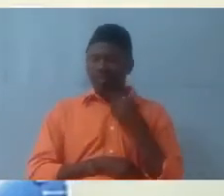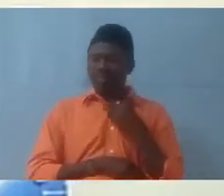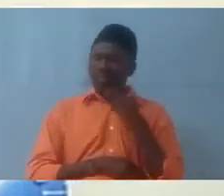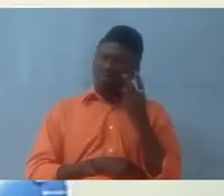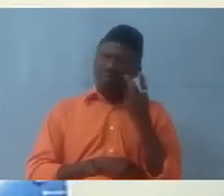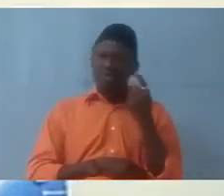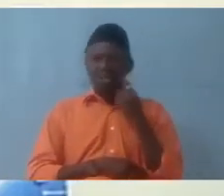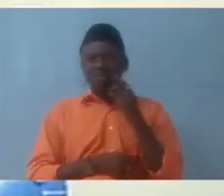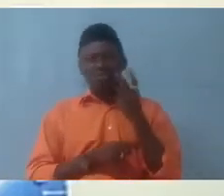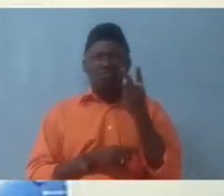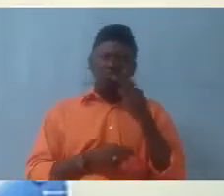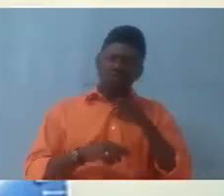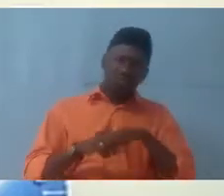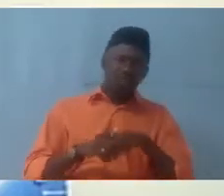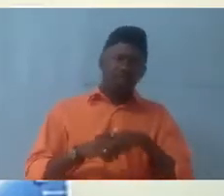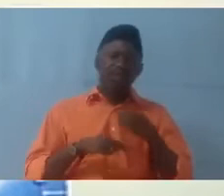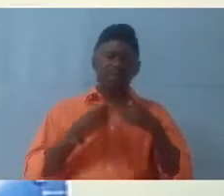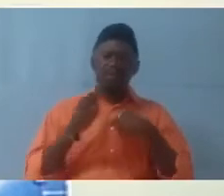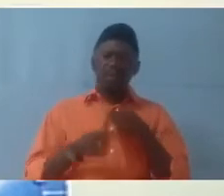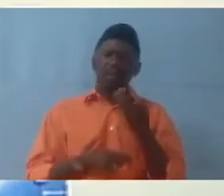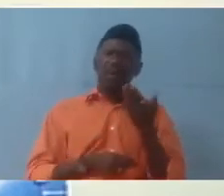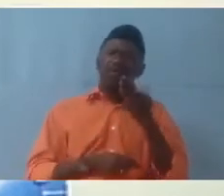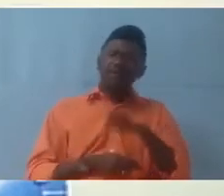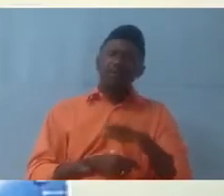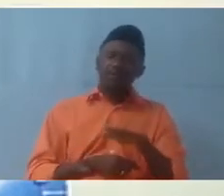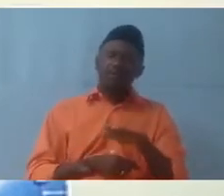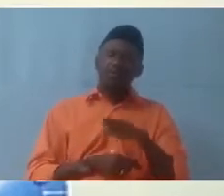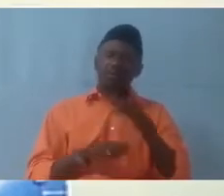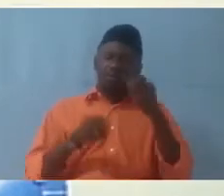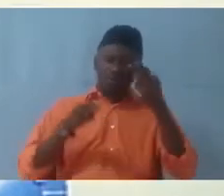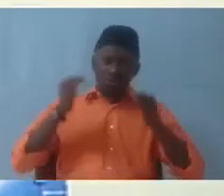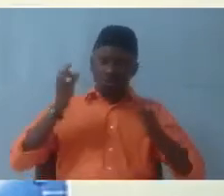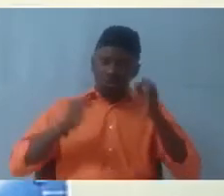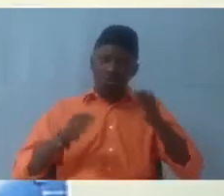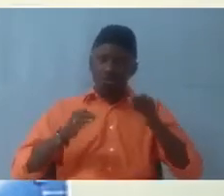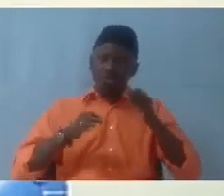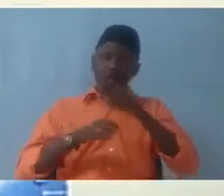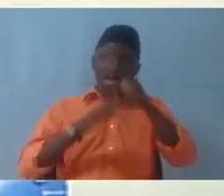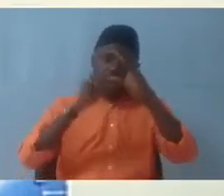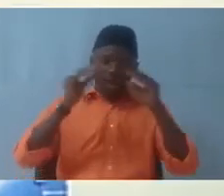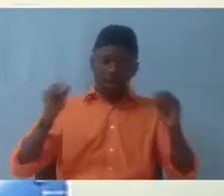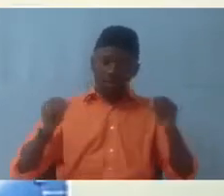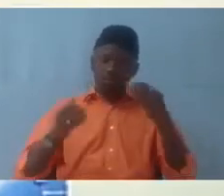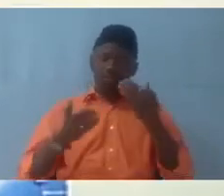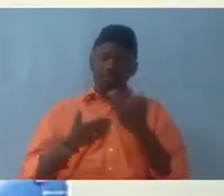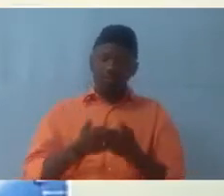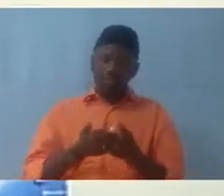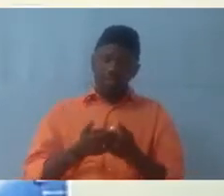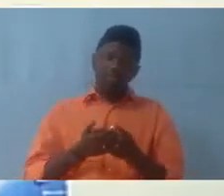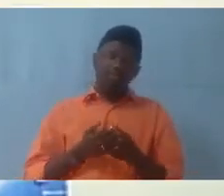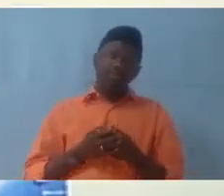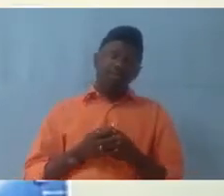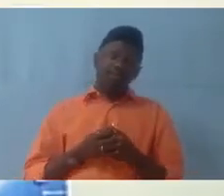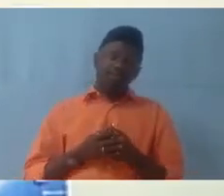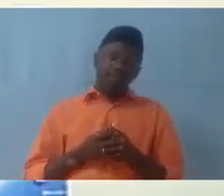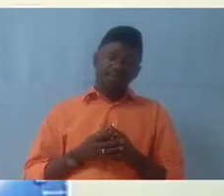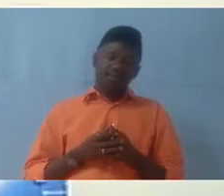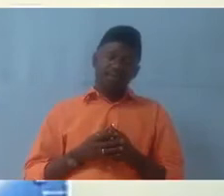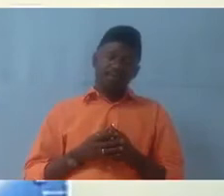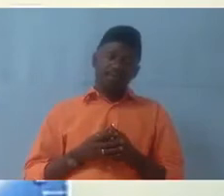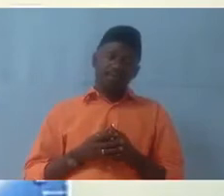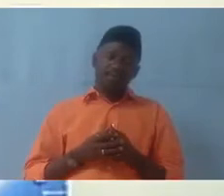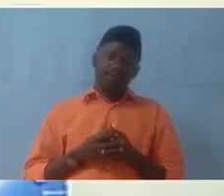after or there about, I was just coming from the courthouse. Bes wala ñaari fan gannaaw lolu ma ngi don joge ko ci courthouse bi